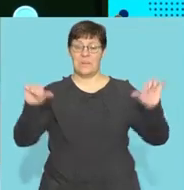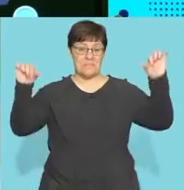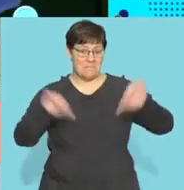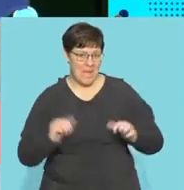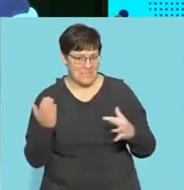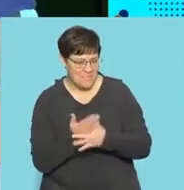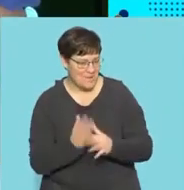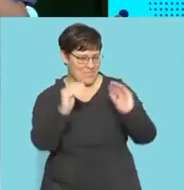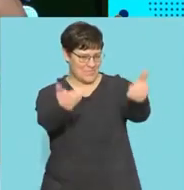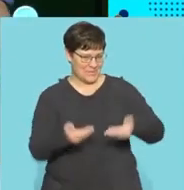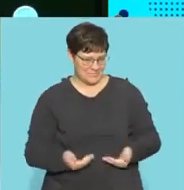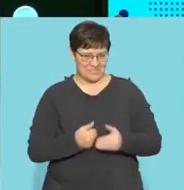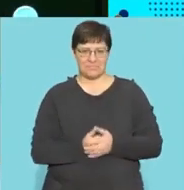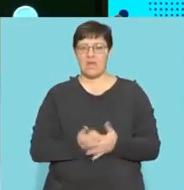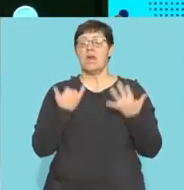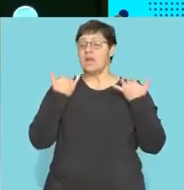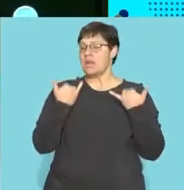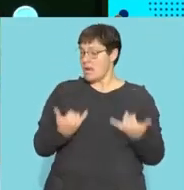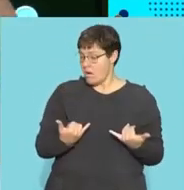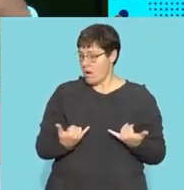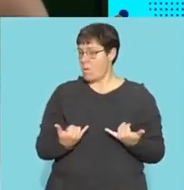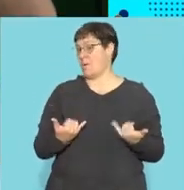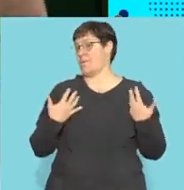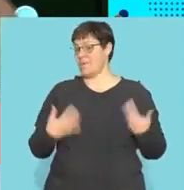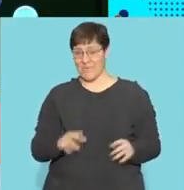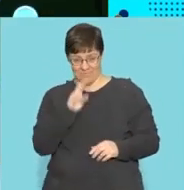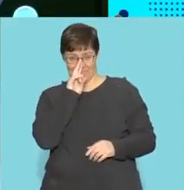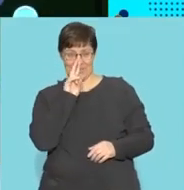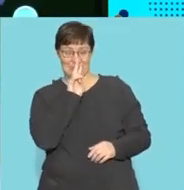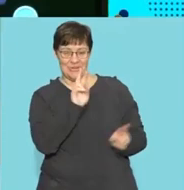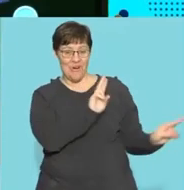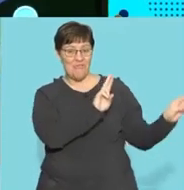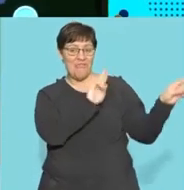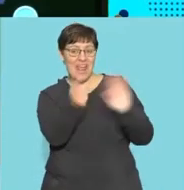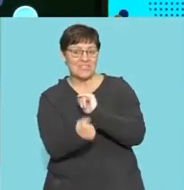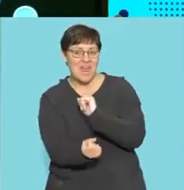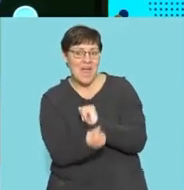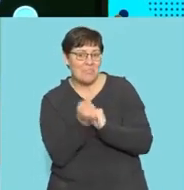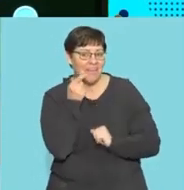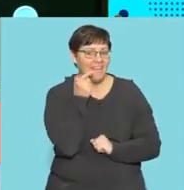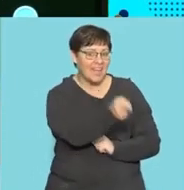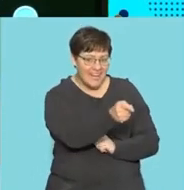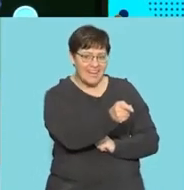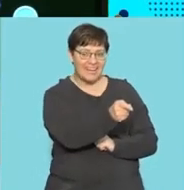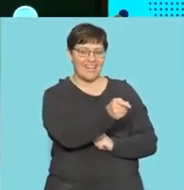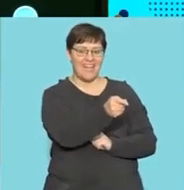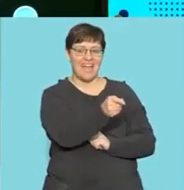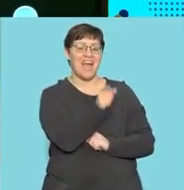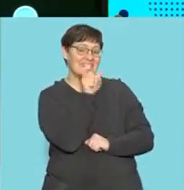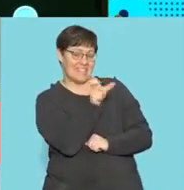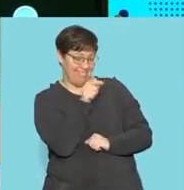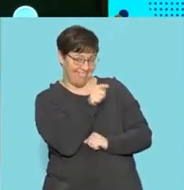Welcome back from your break. Now let's get into what reactions are actually happening in the electrolytic